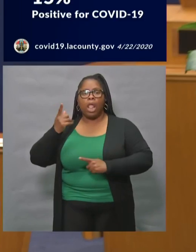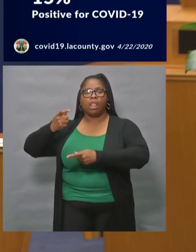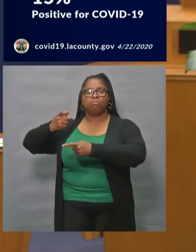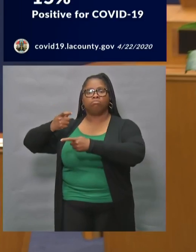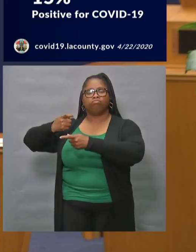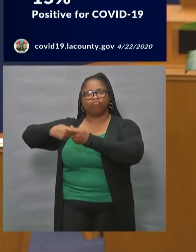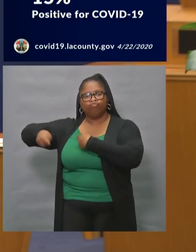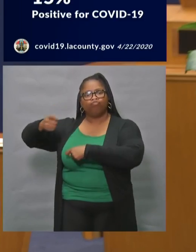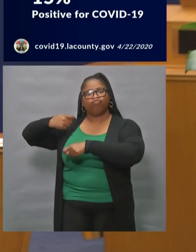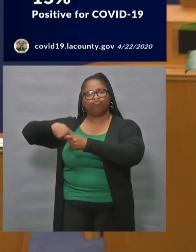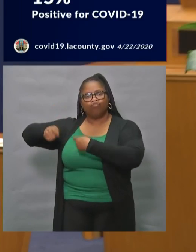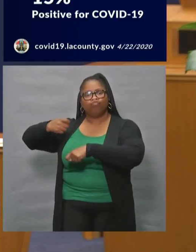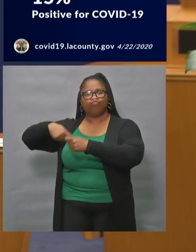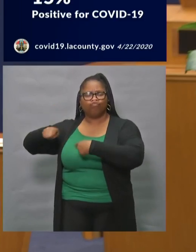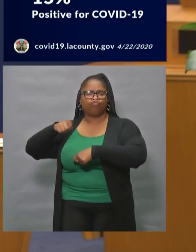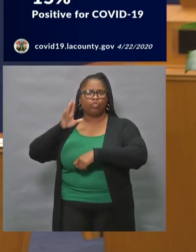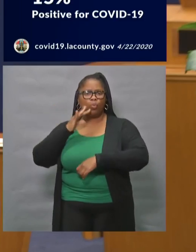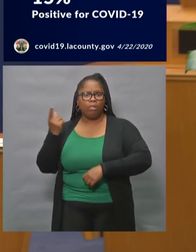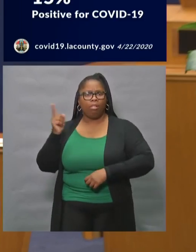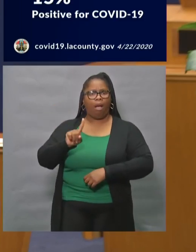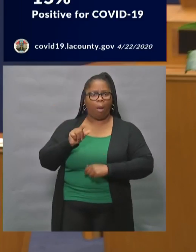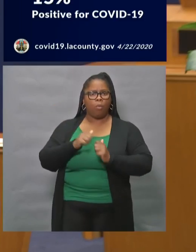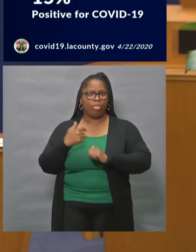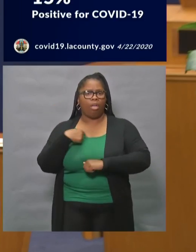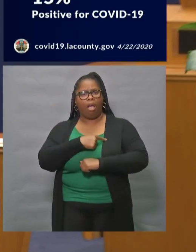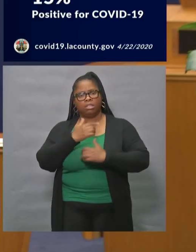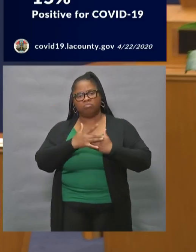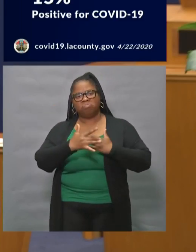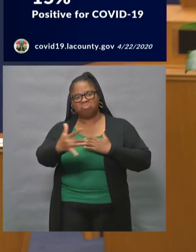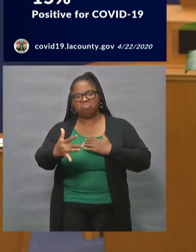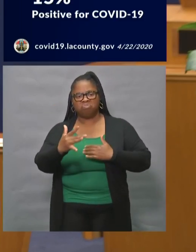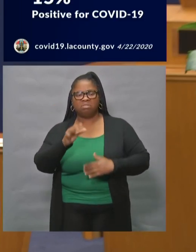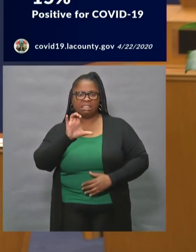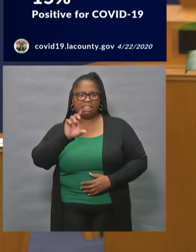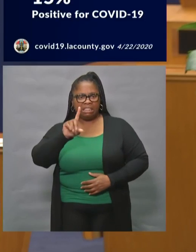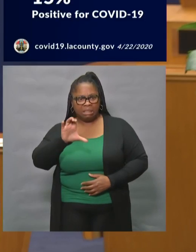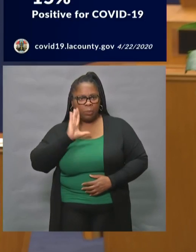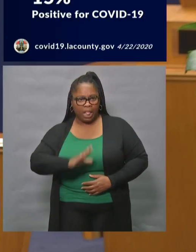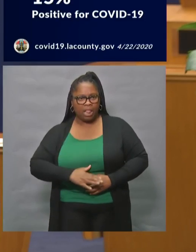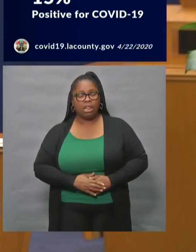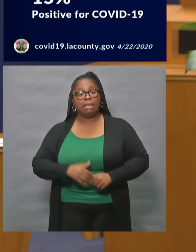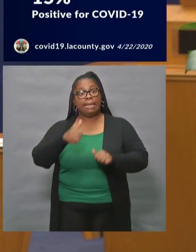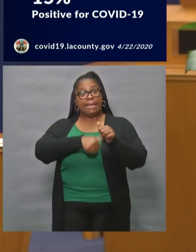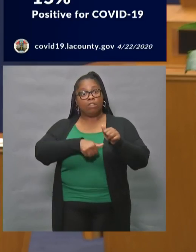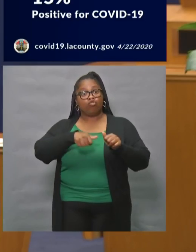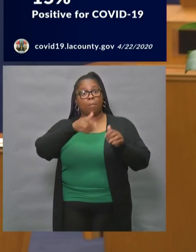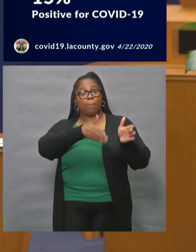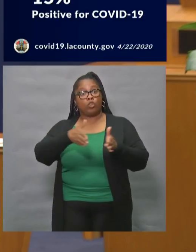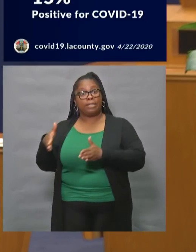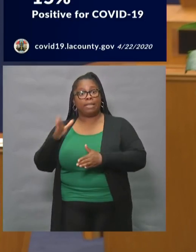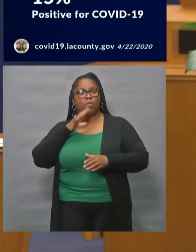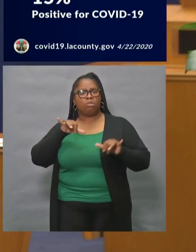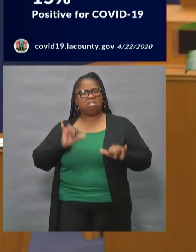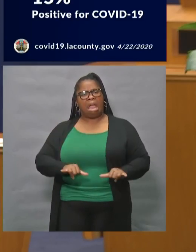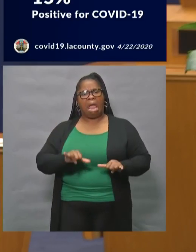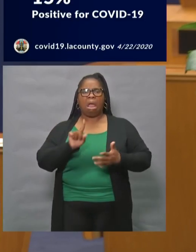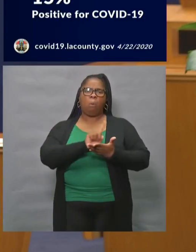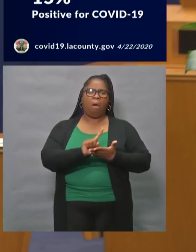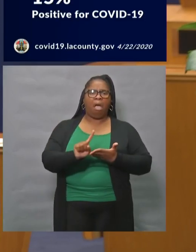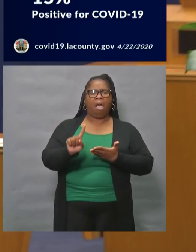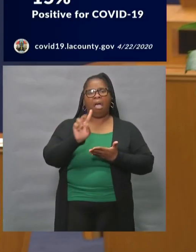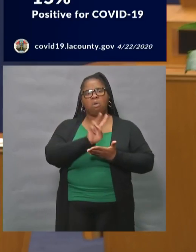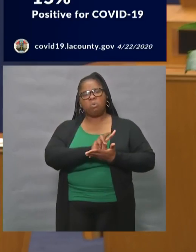with us or work with us in the days ahead. Each person on that team stays with us for 1 to 2 weeks